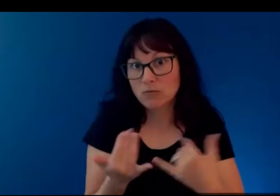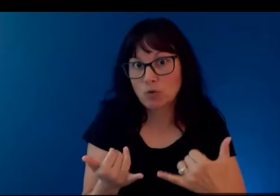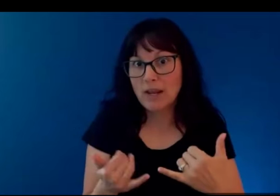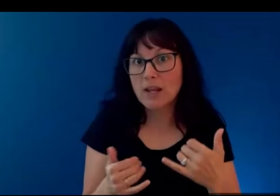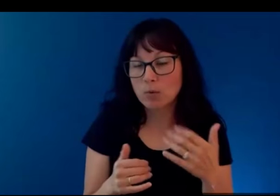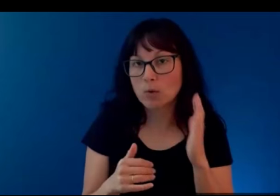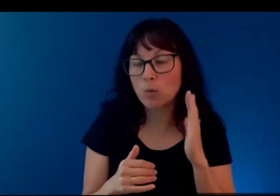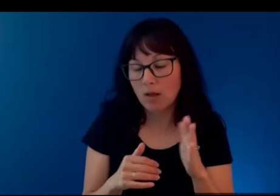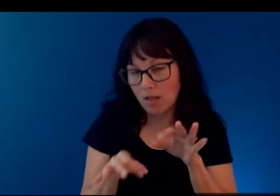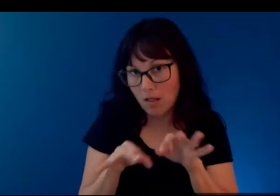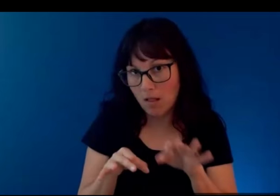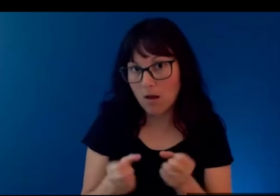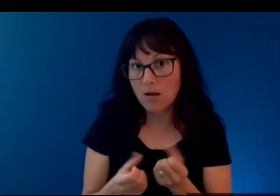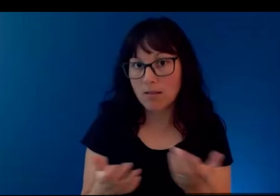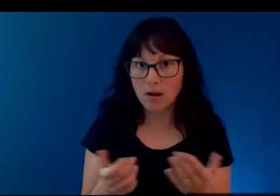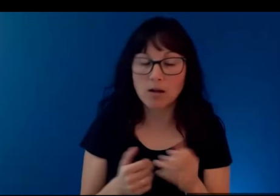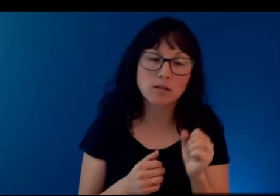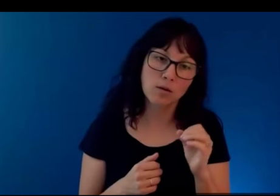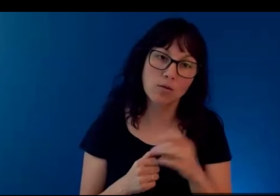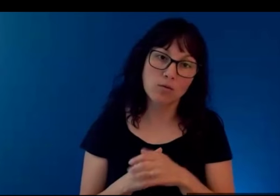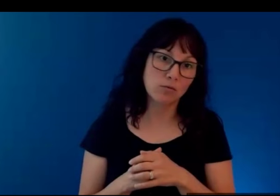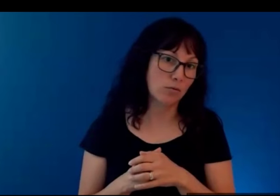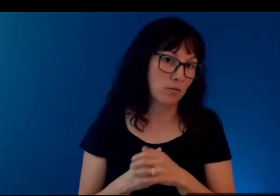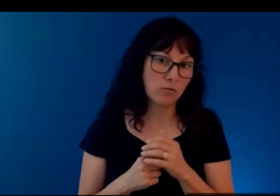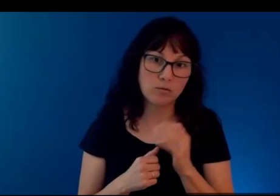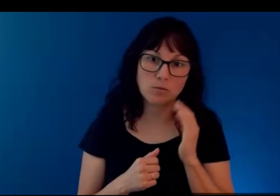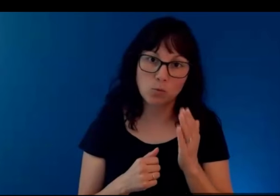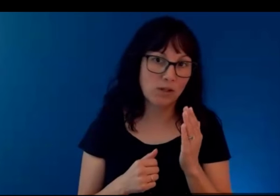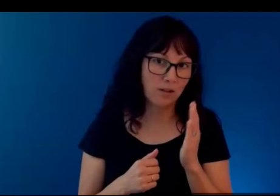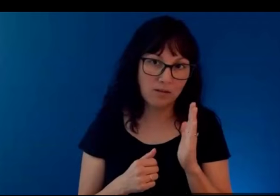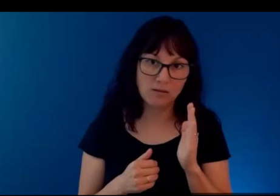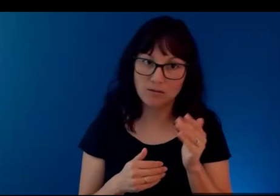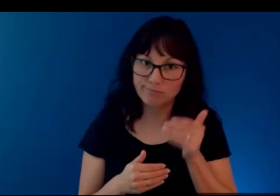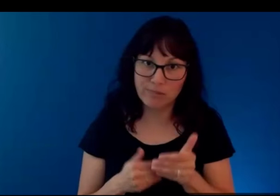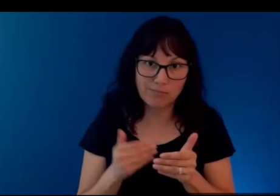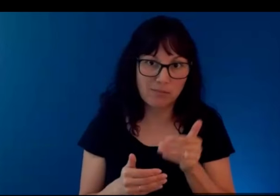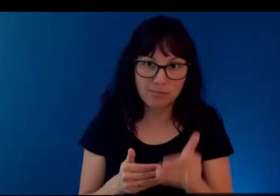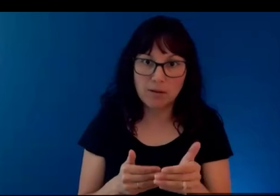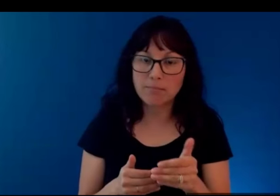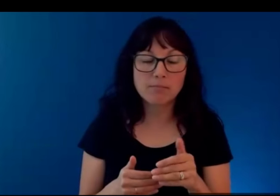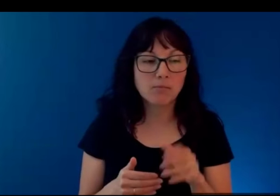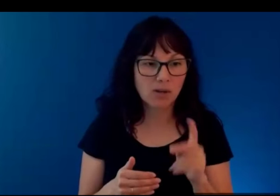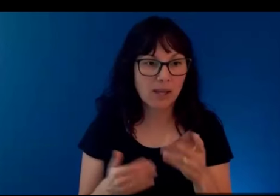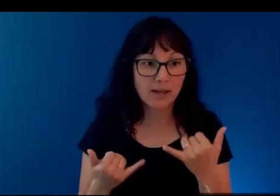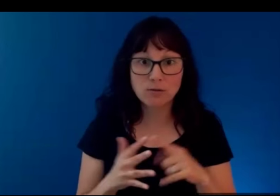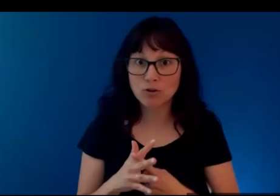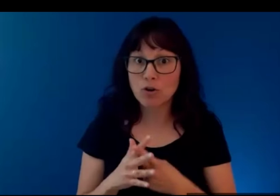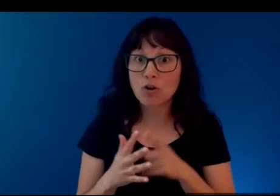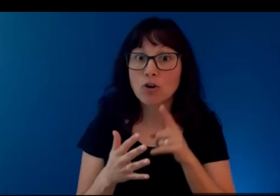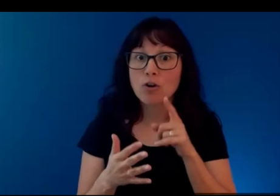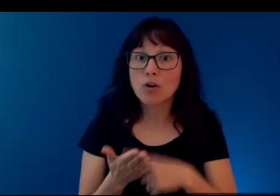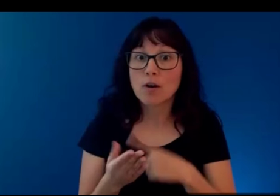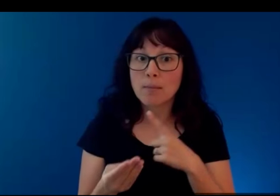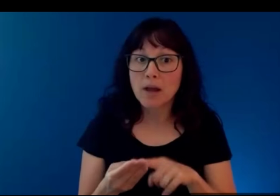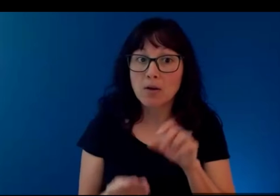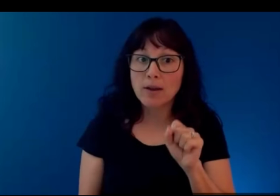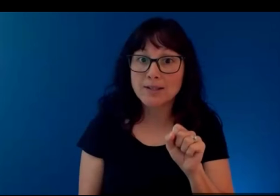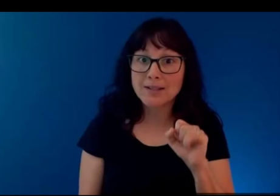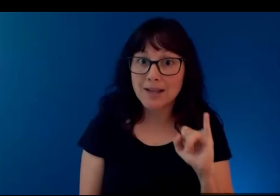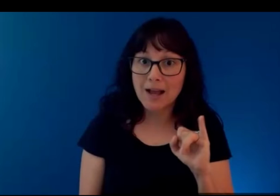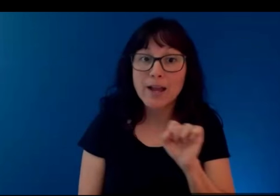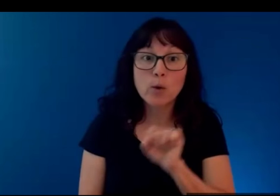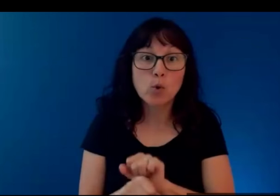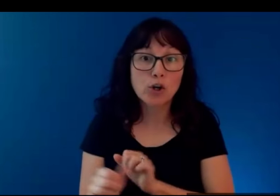lot, and so we're going to take it step by step. So let's get started by talking about SSI